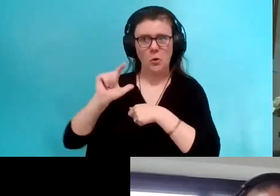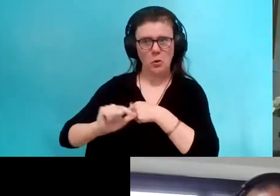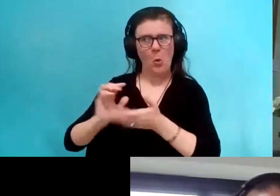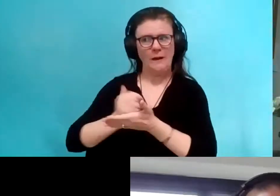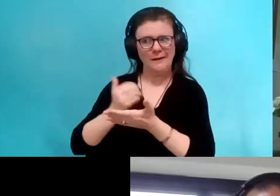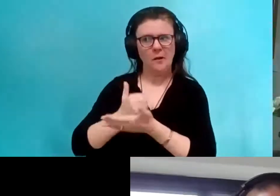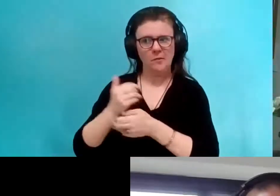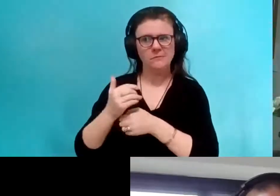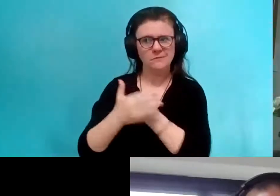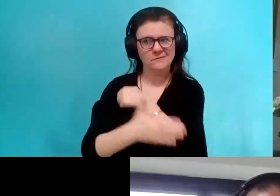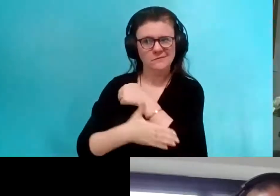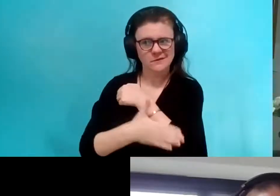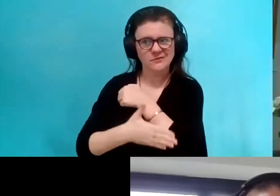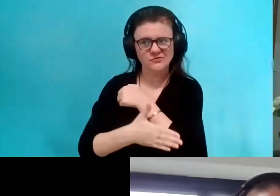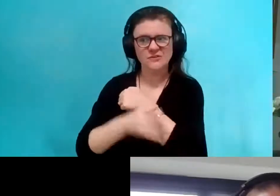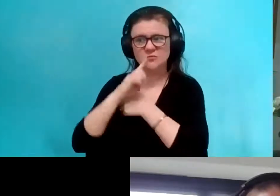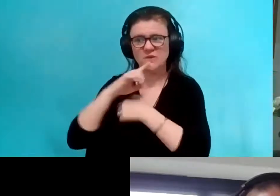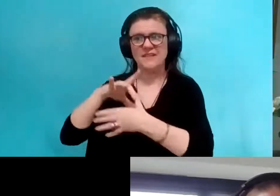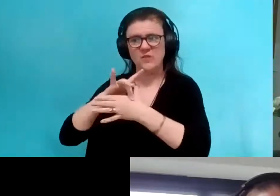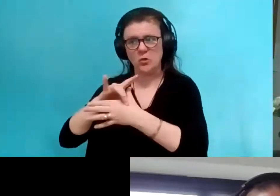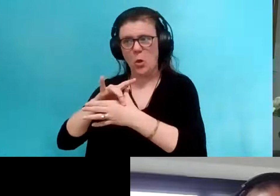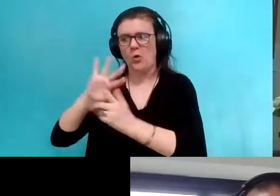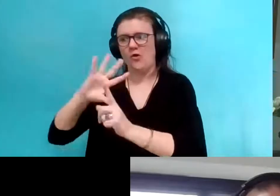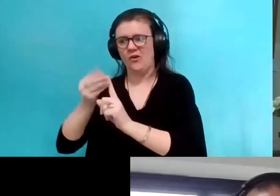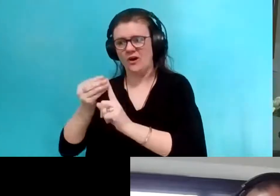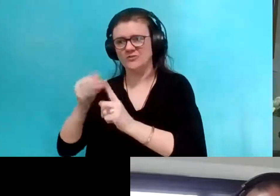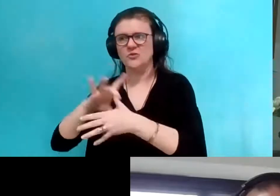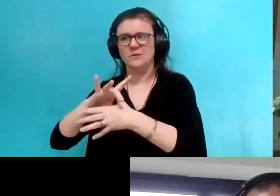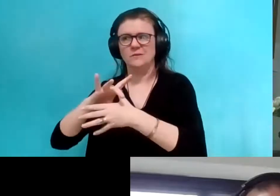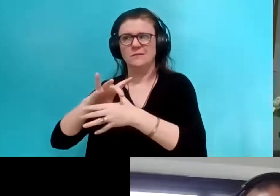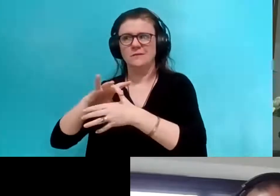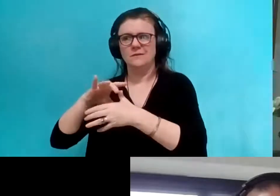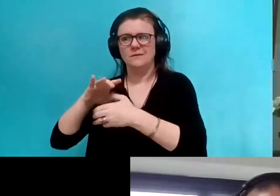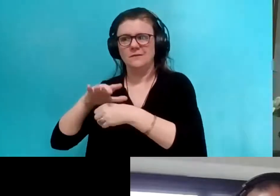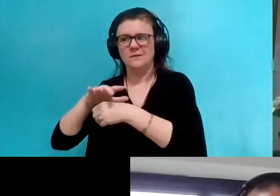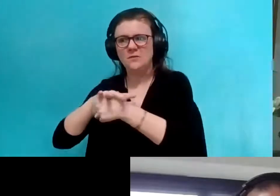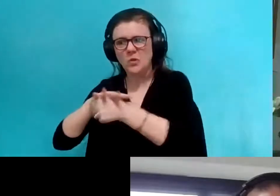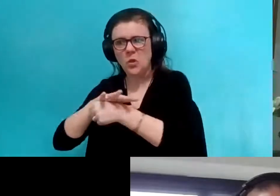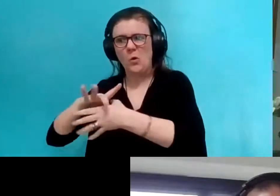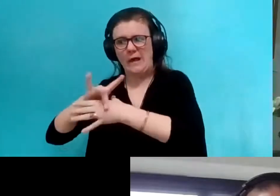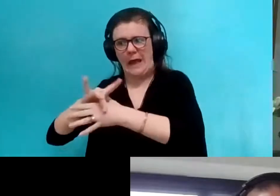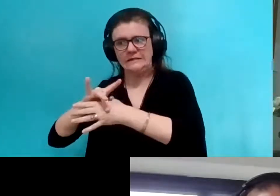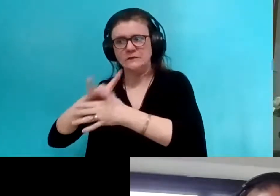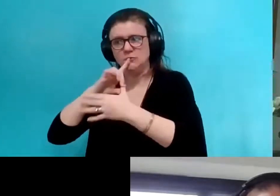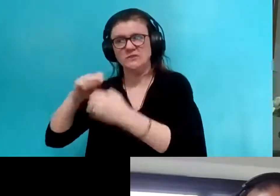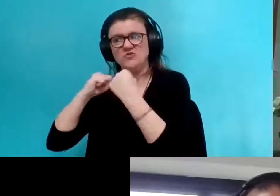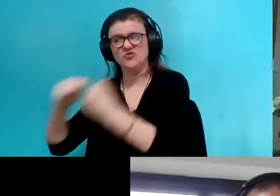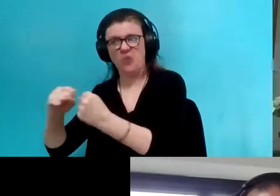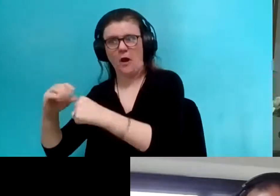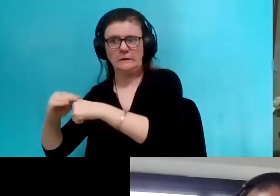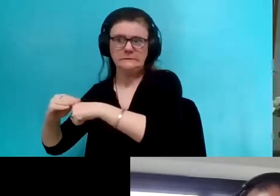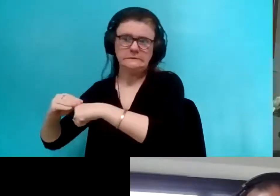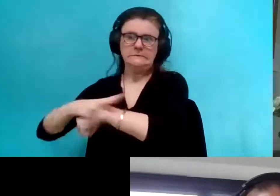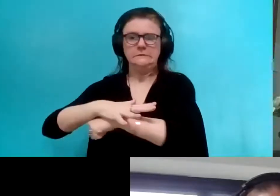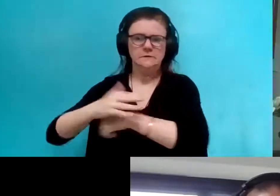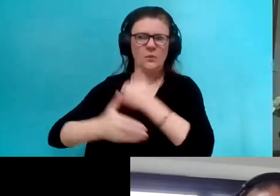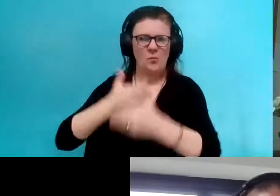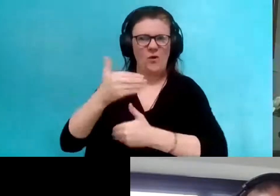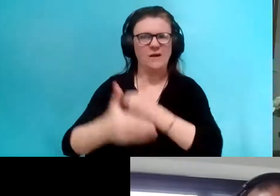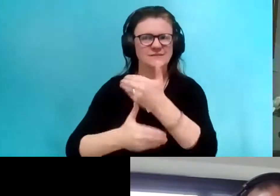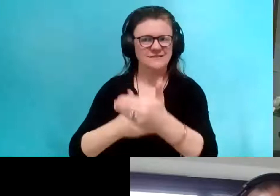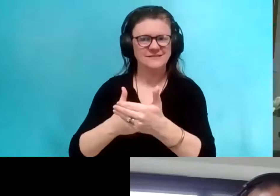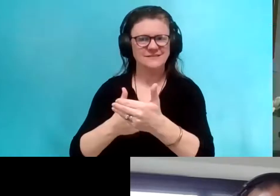where the local context and the cultural norms are very, very strong and can influence the whole process.